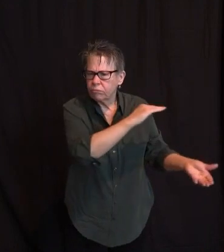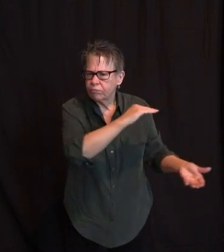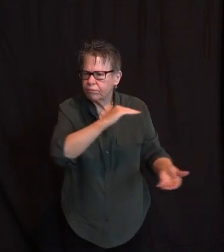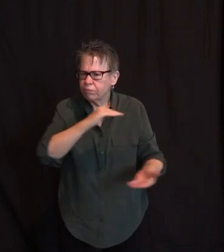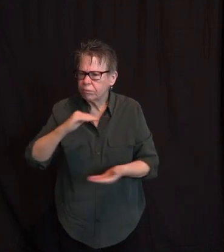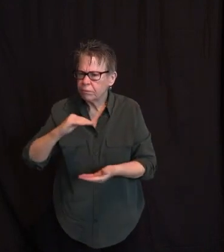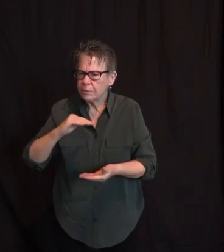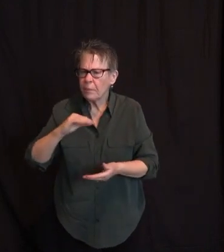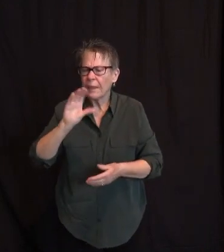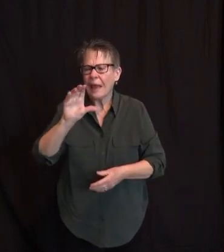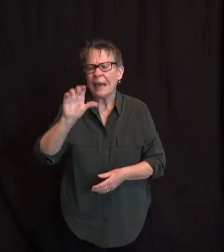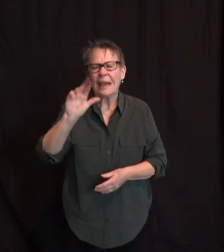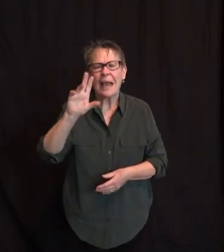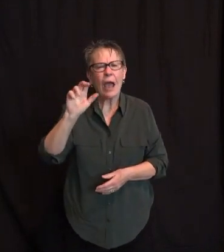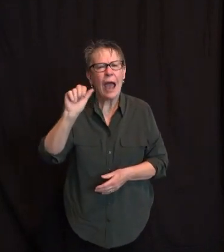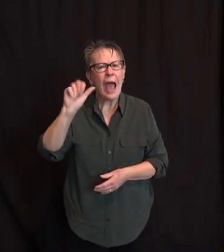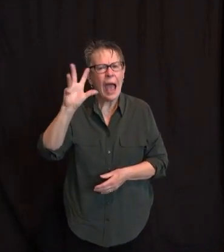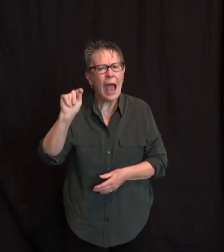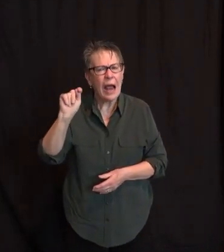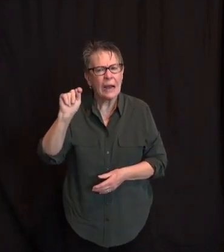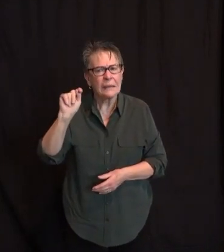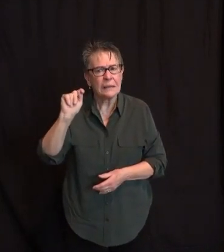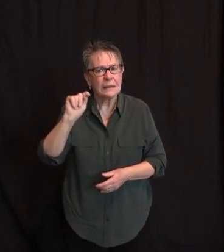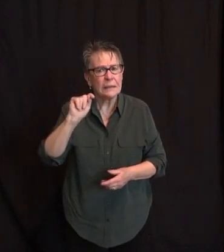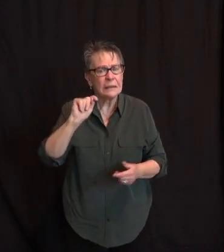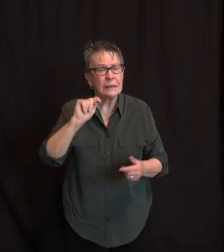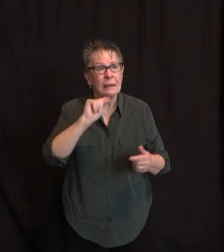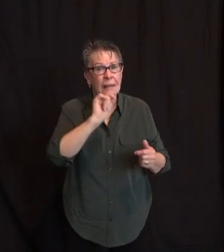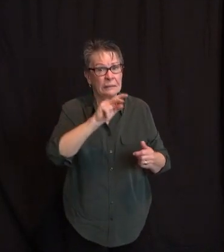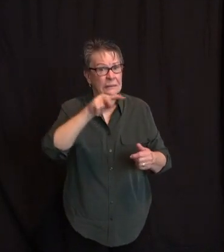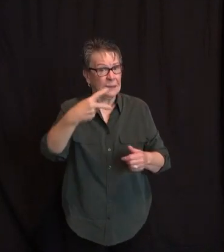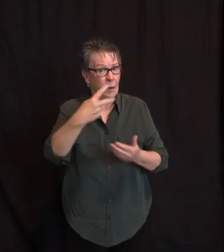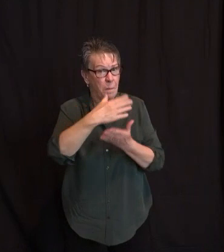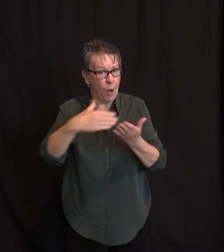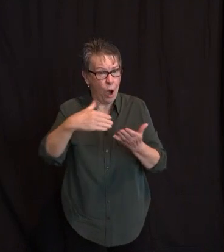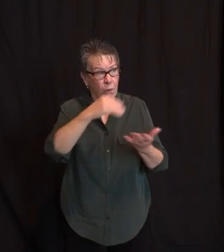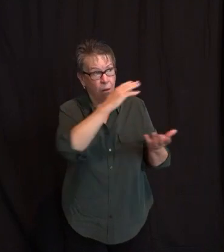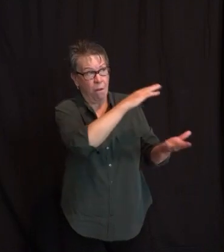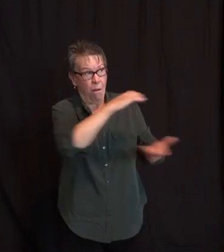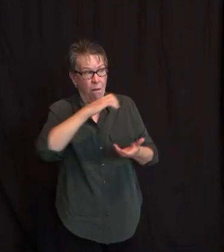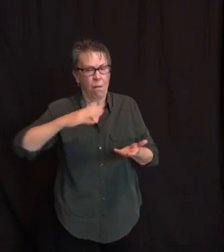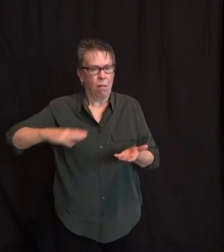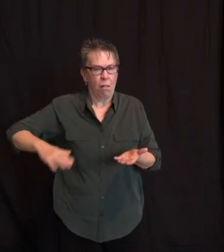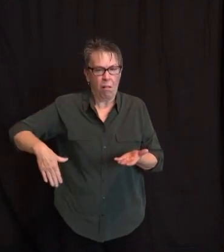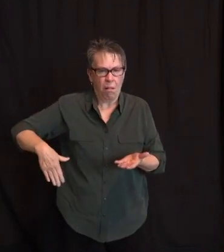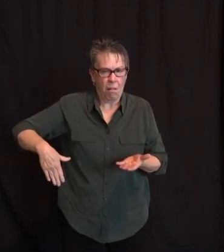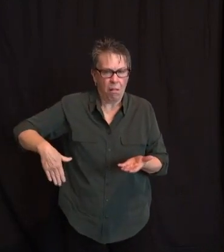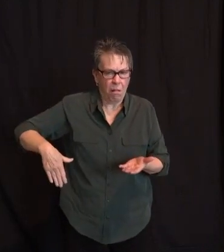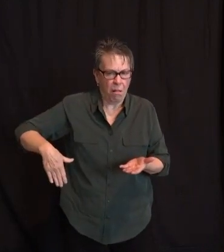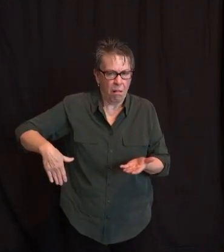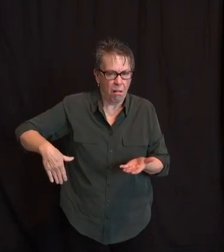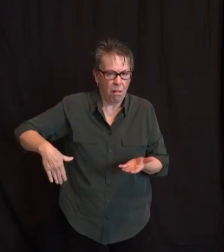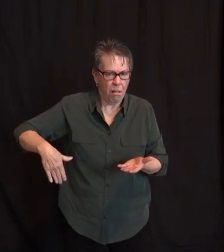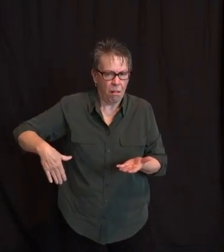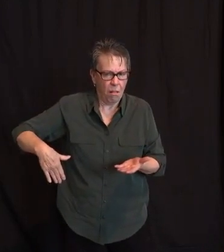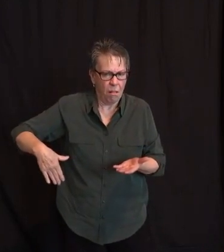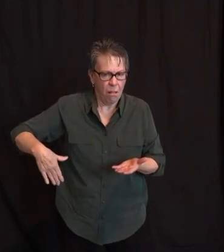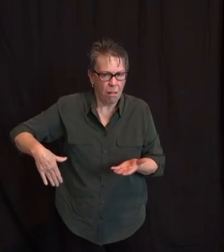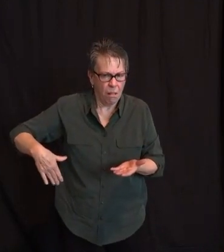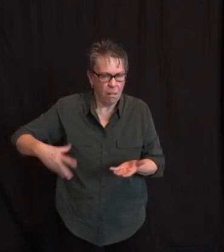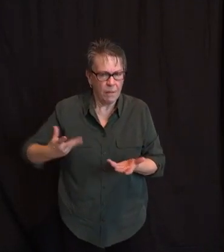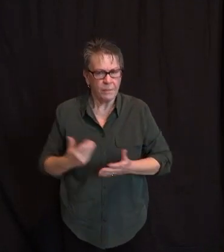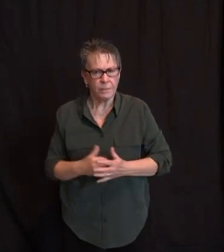is out there yet on the street. And we would welcome the money that would help us bolster our unemployment system infrastructure. Rob